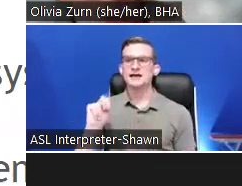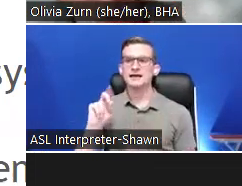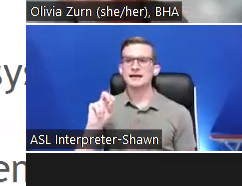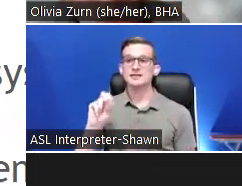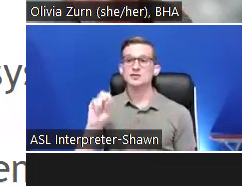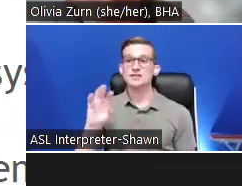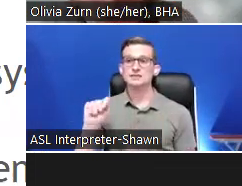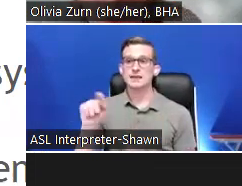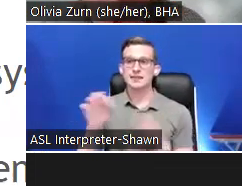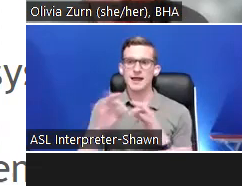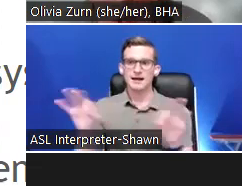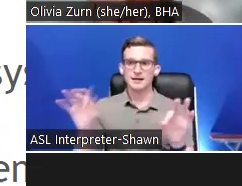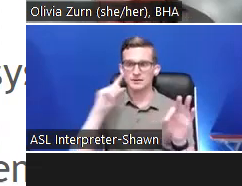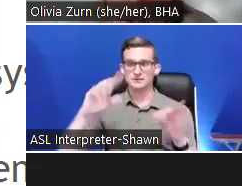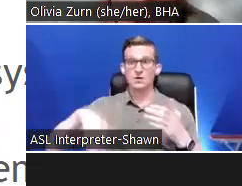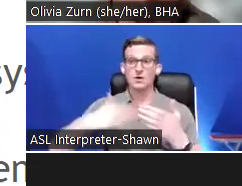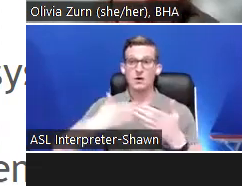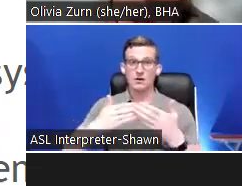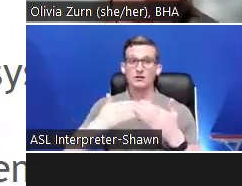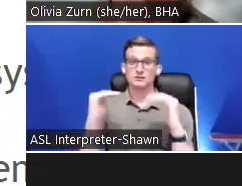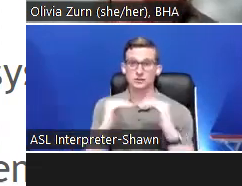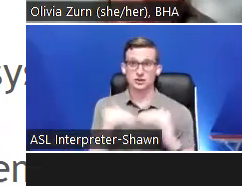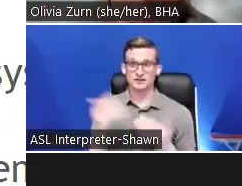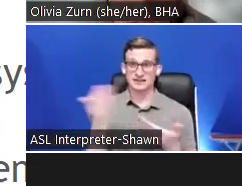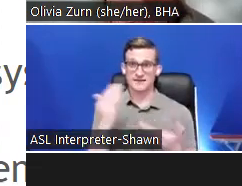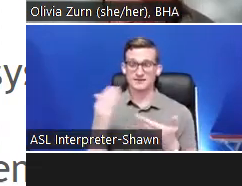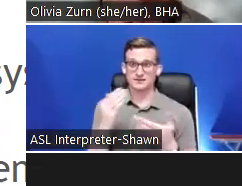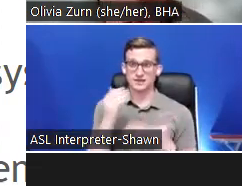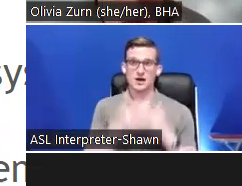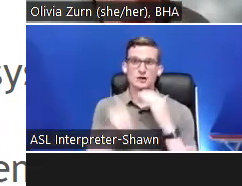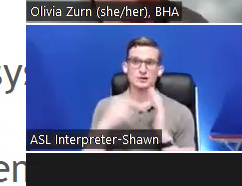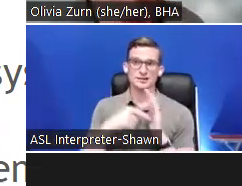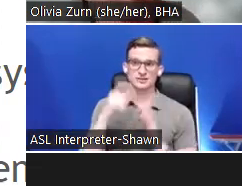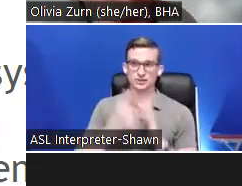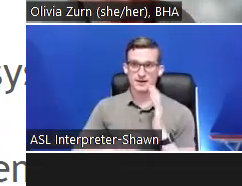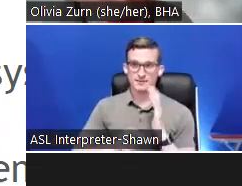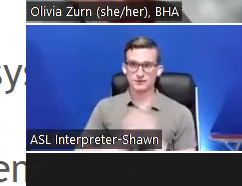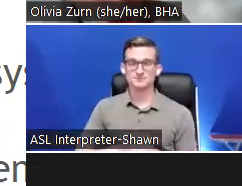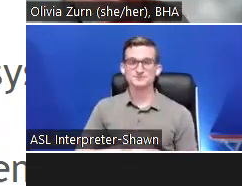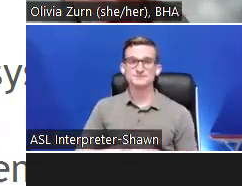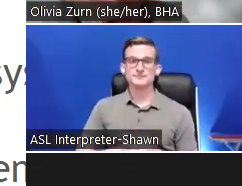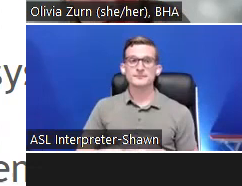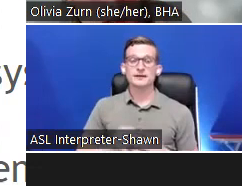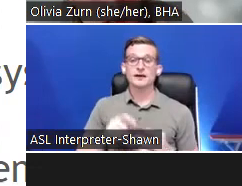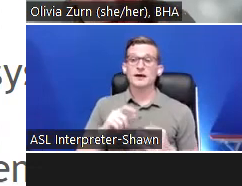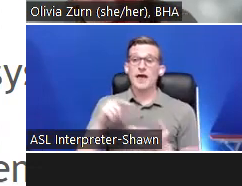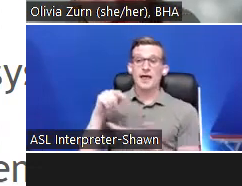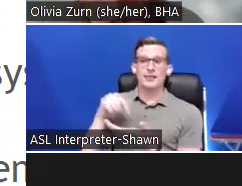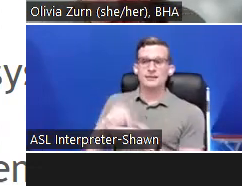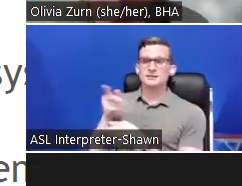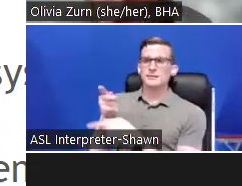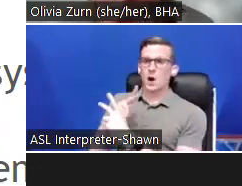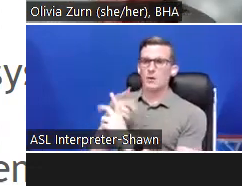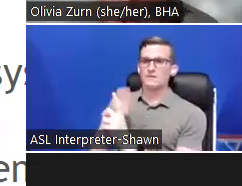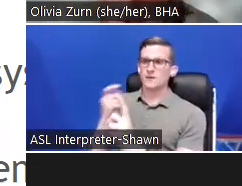levels of service within this chapter. And then brought this over from other slides, did want to provide